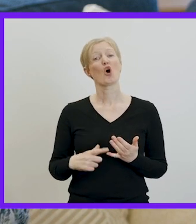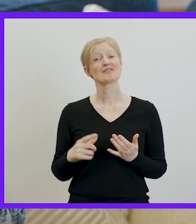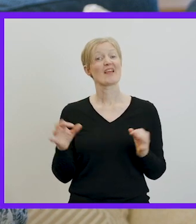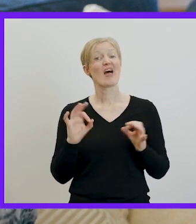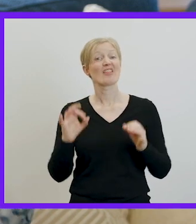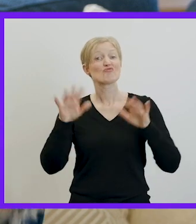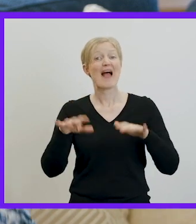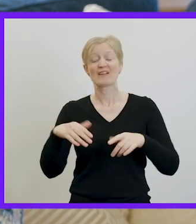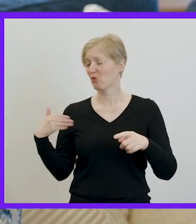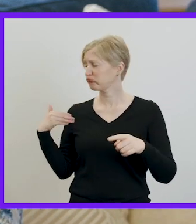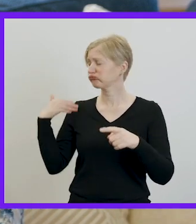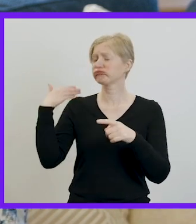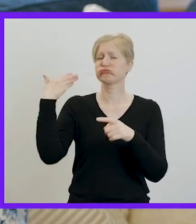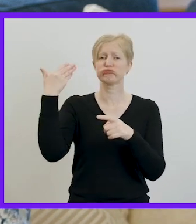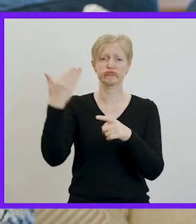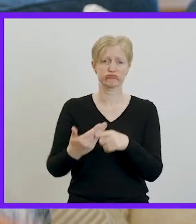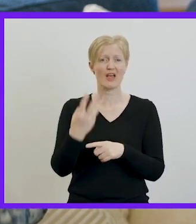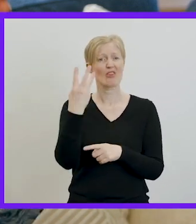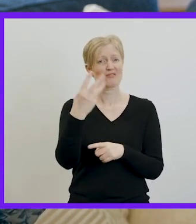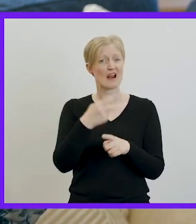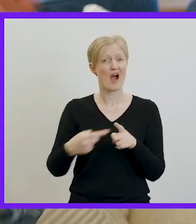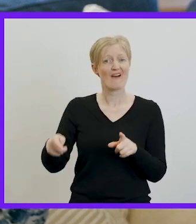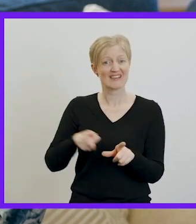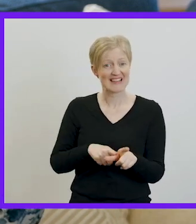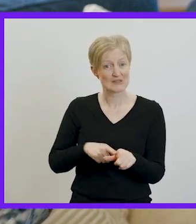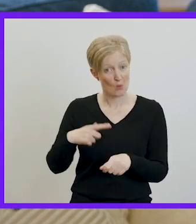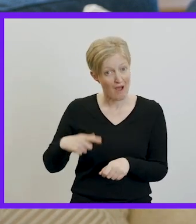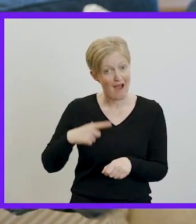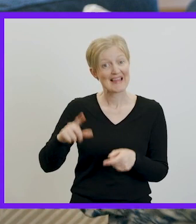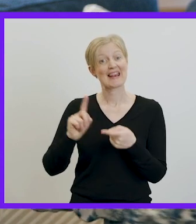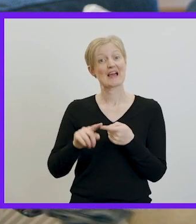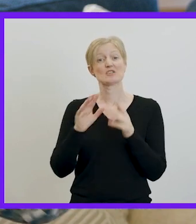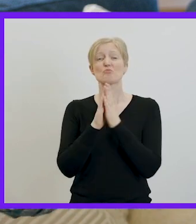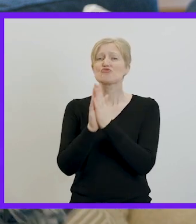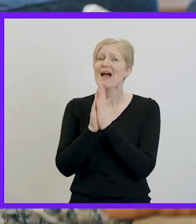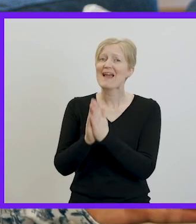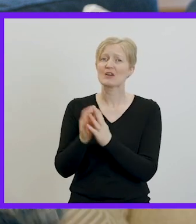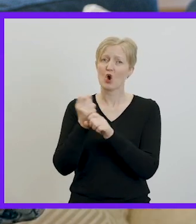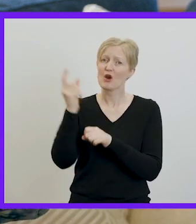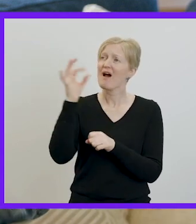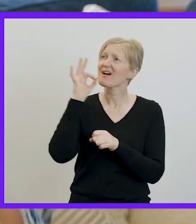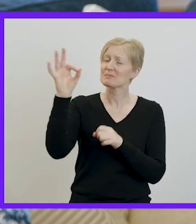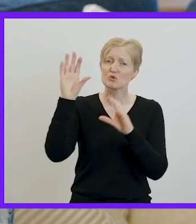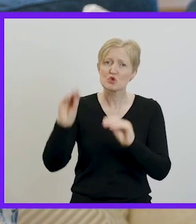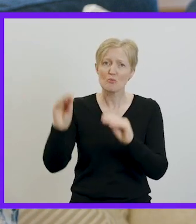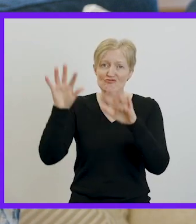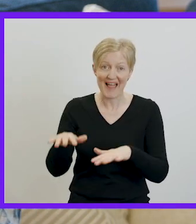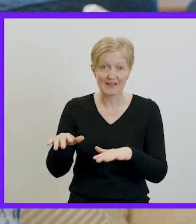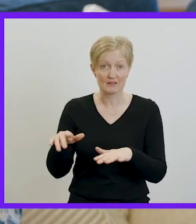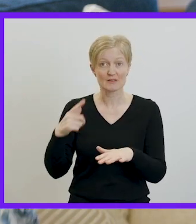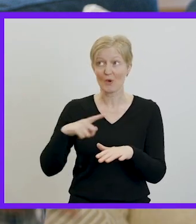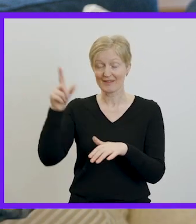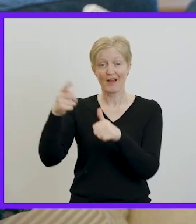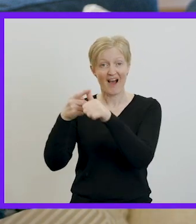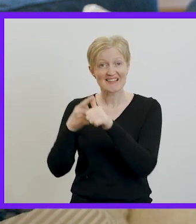any rain for 3.5 years because Elijah had prayed and asked God to cut off all the rain, and that's what had happened.